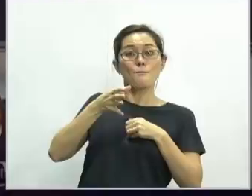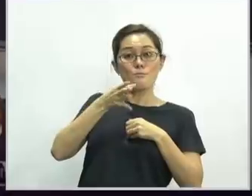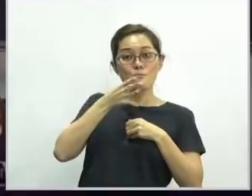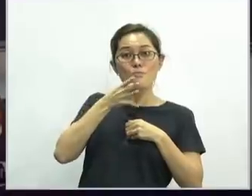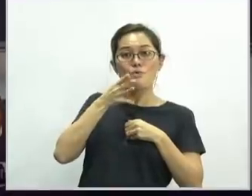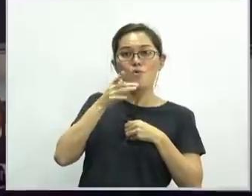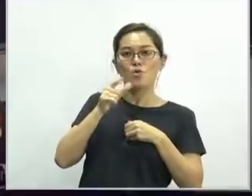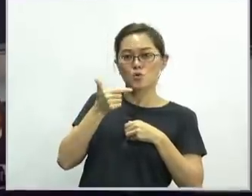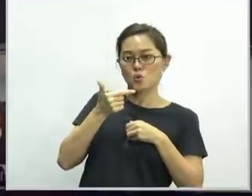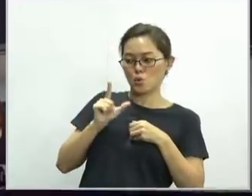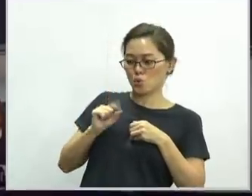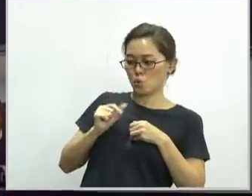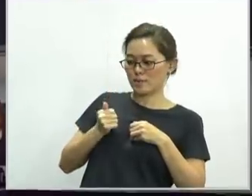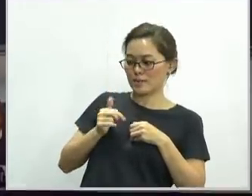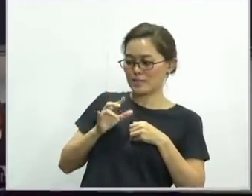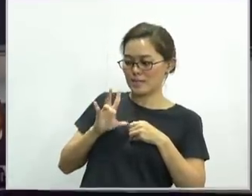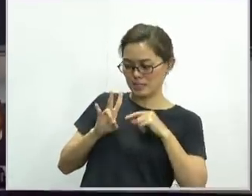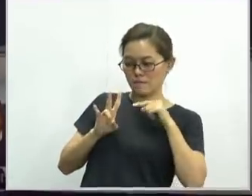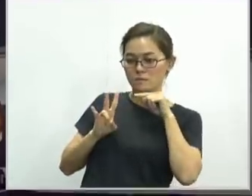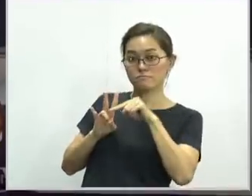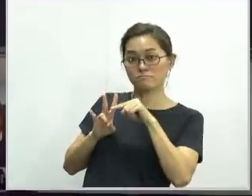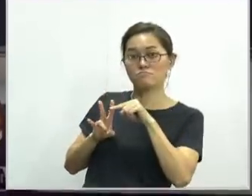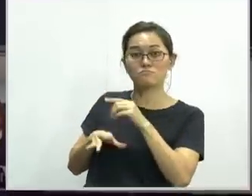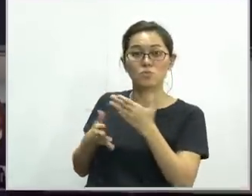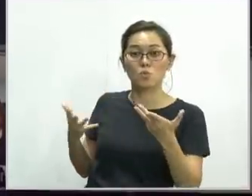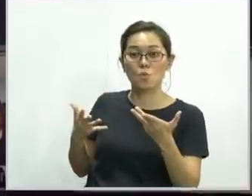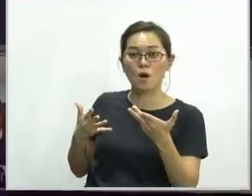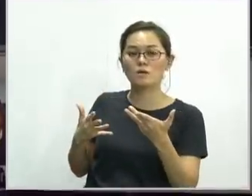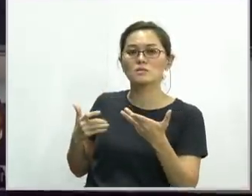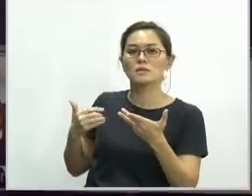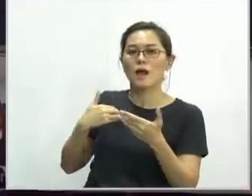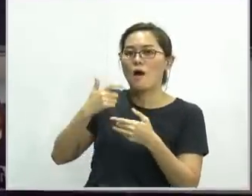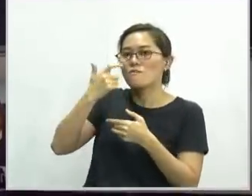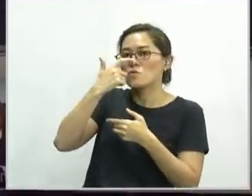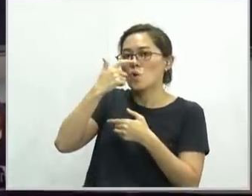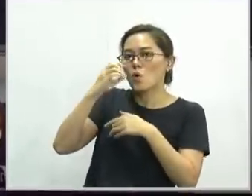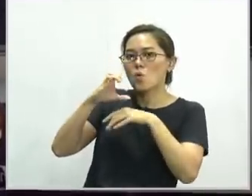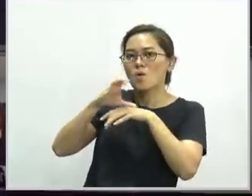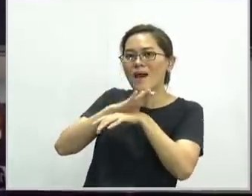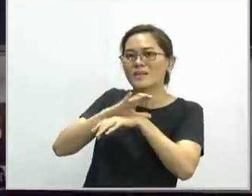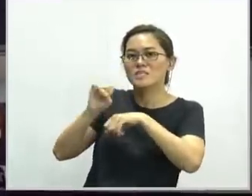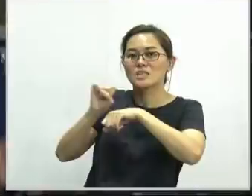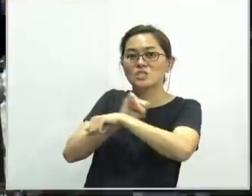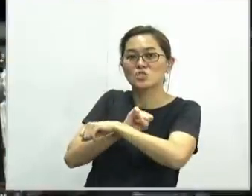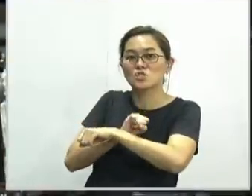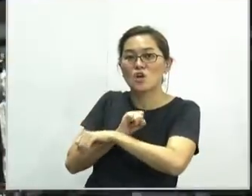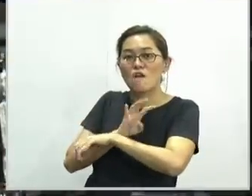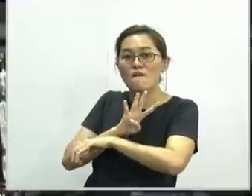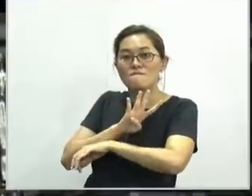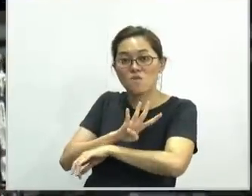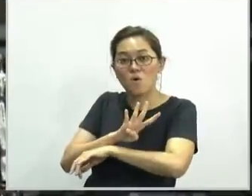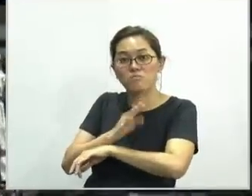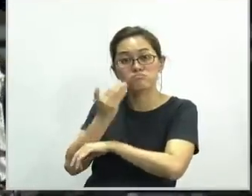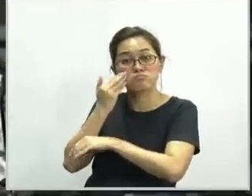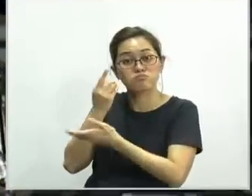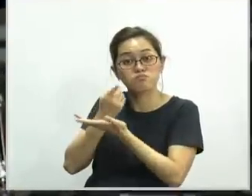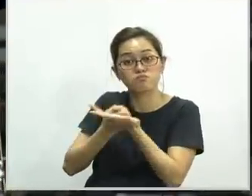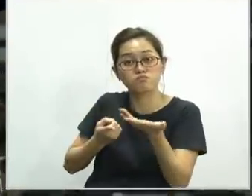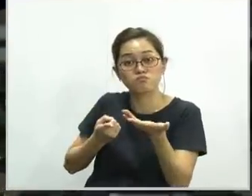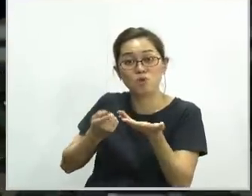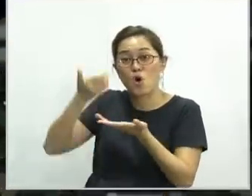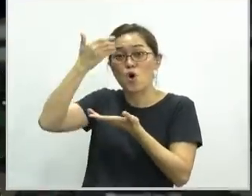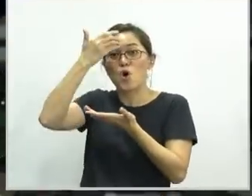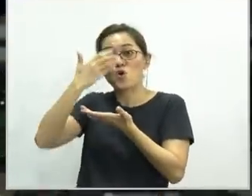in 2017, she was diagnosed of nose cancer stage 4. And you know what? God healed